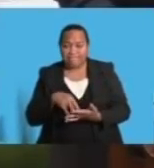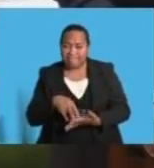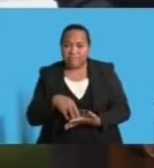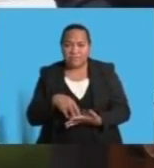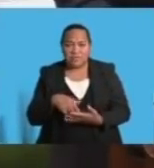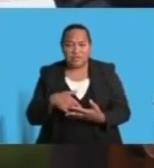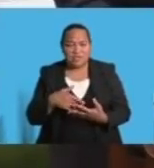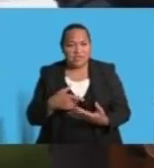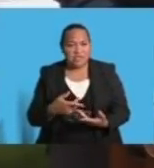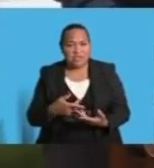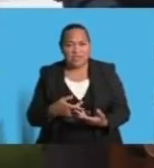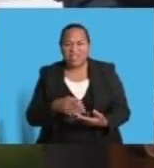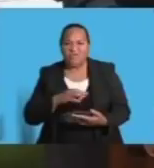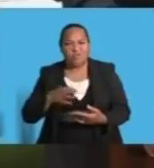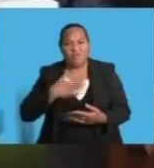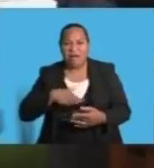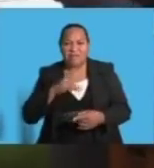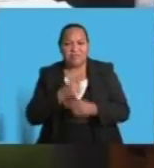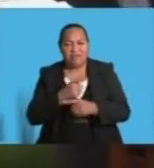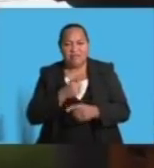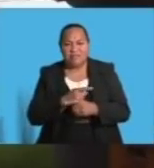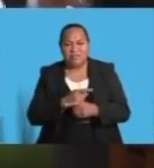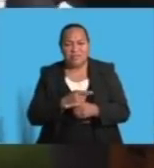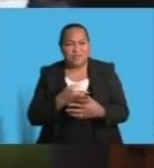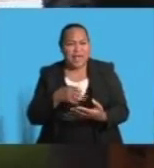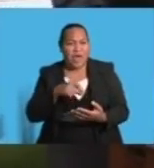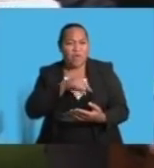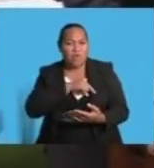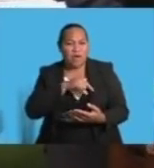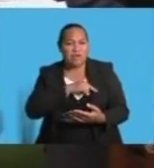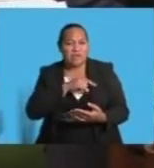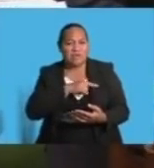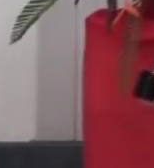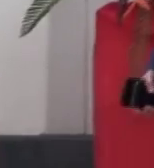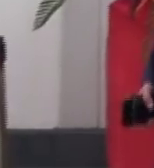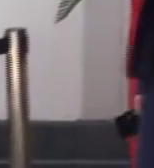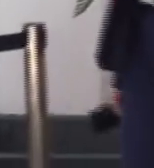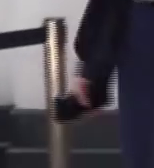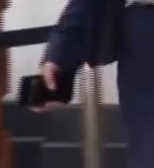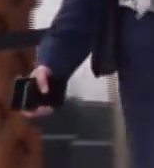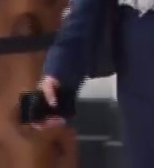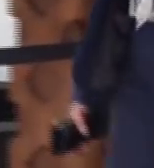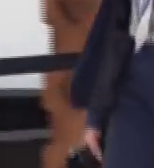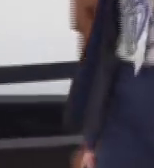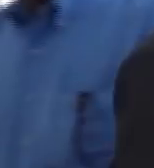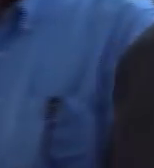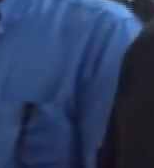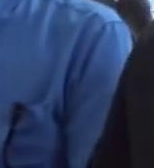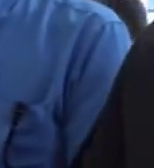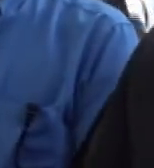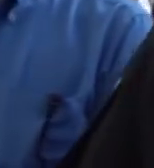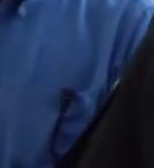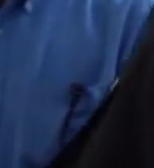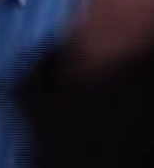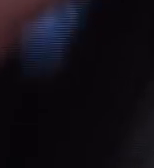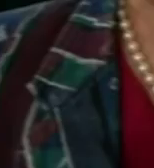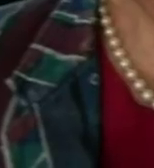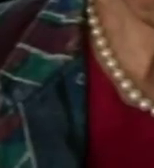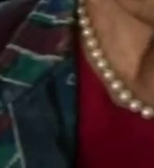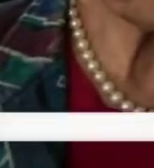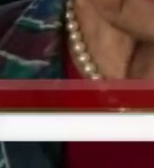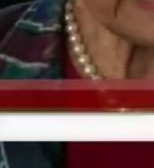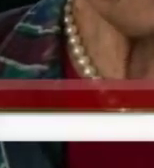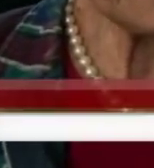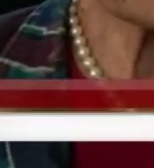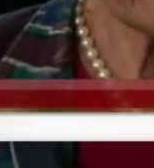fact, I do not even feel like speaking, given the quality of the submissions from the other side. The opposition has refuted the minister's claims.